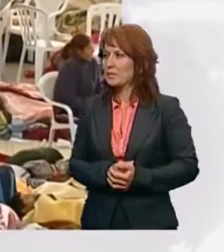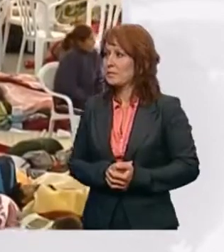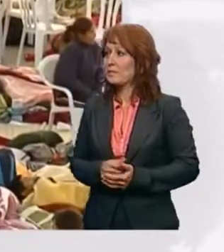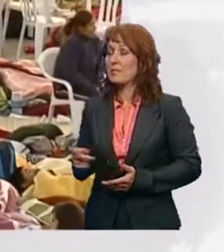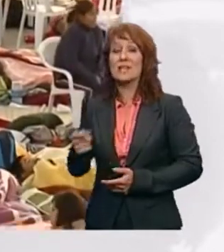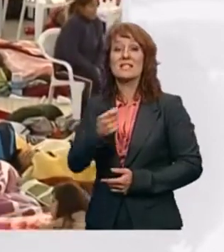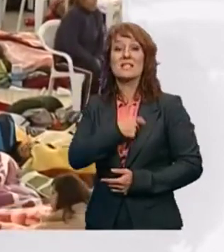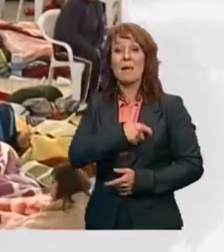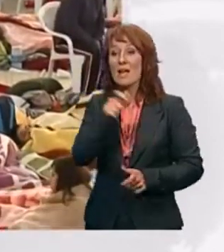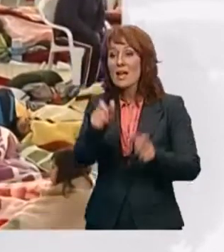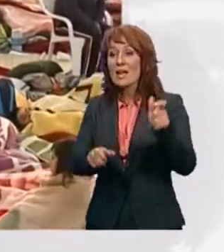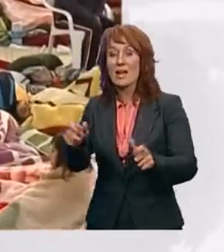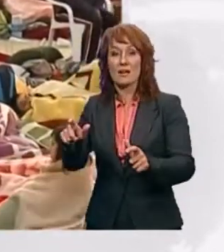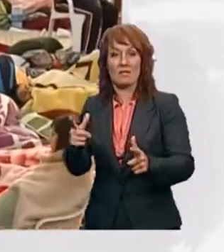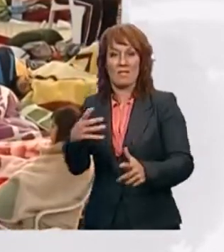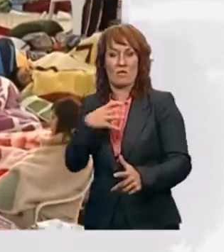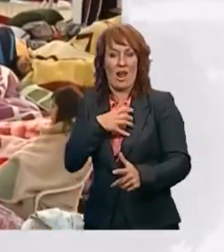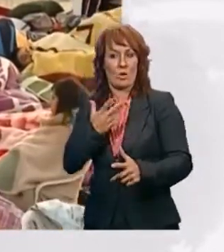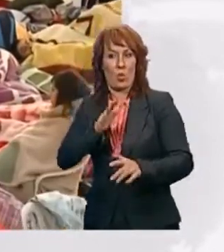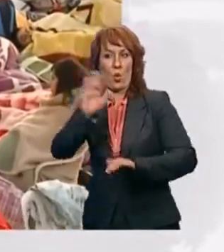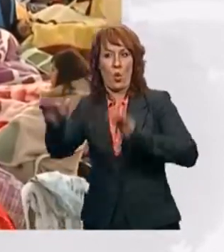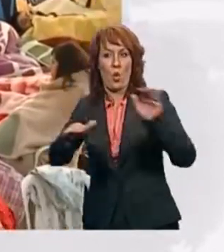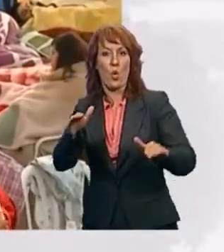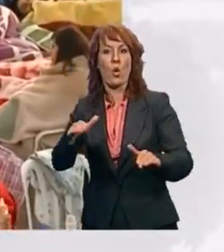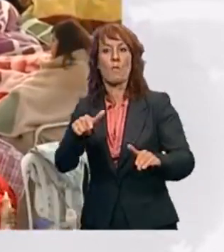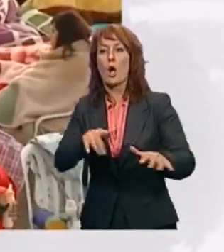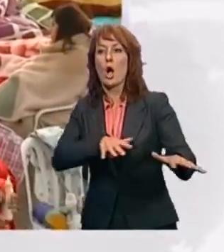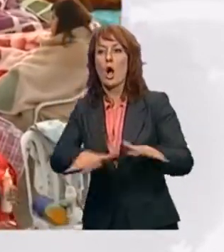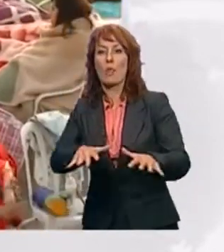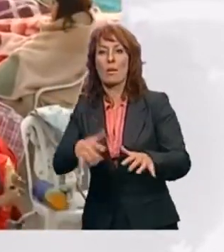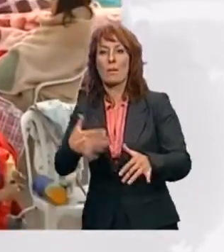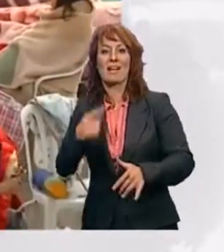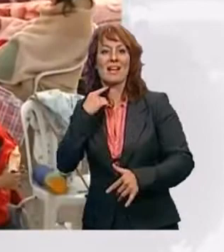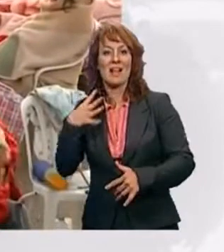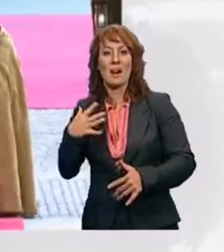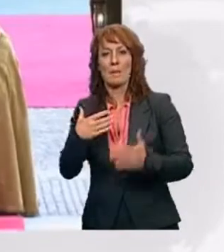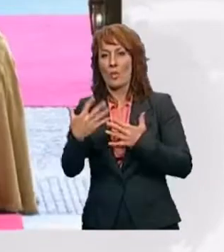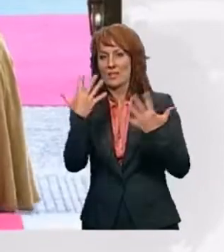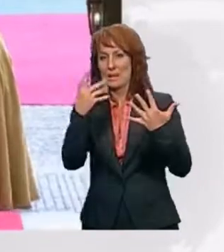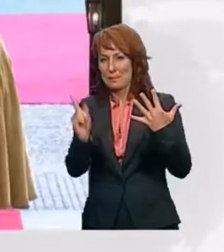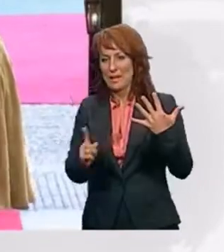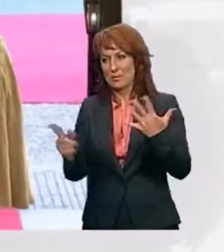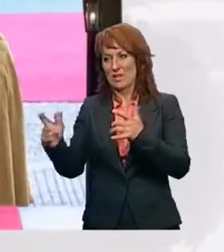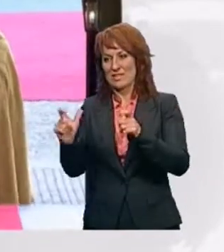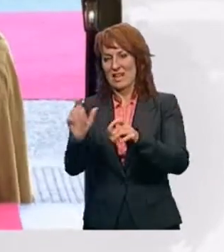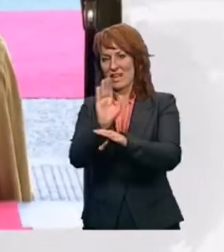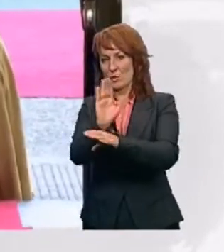too frightened to go home after the earthquakes, which killed at least 10 people.